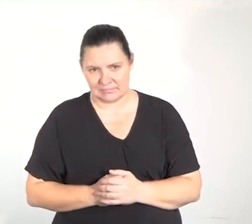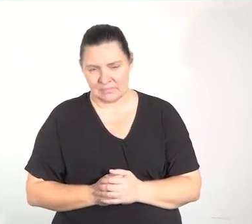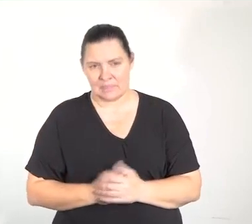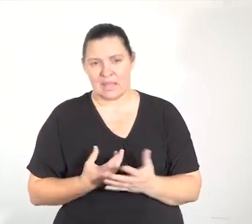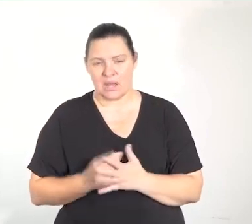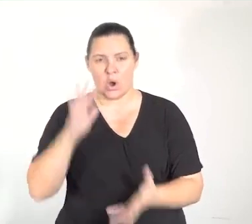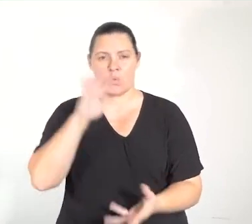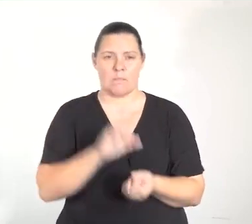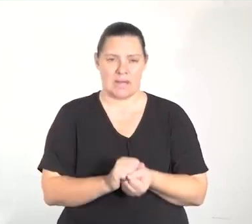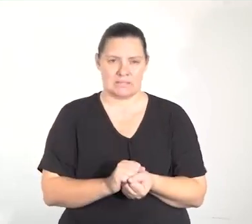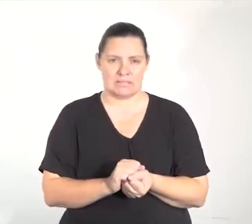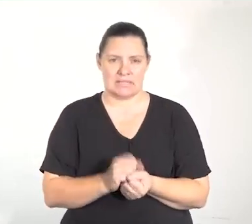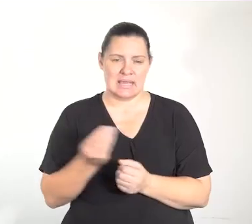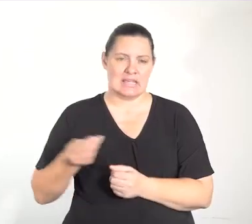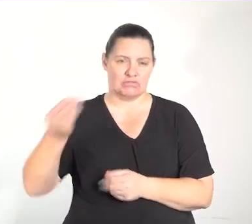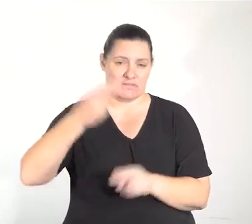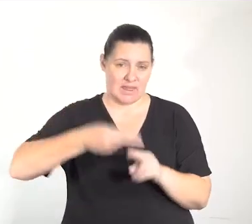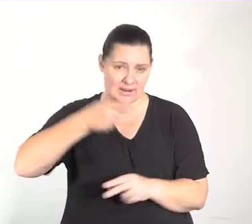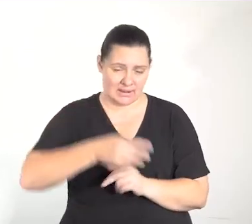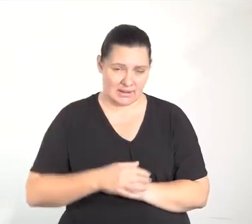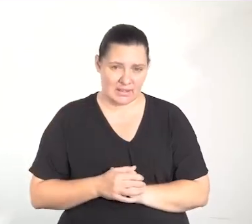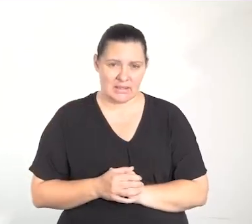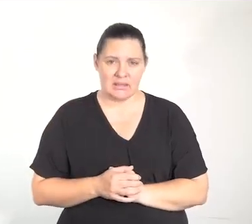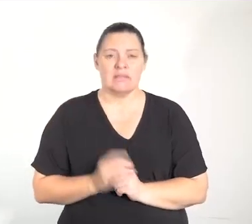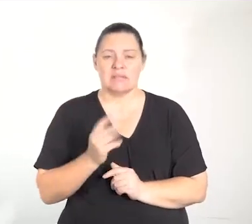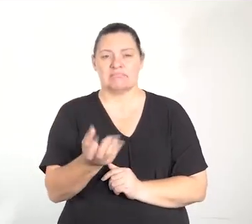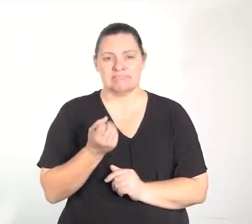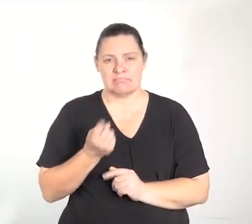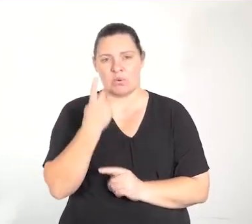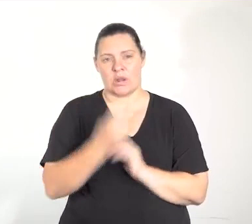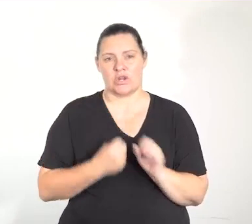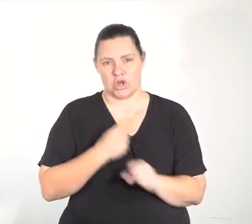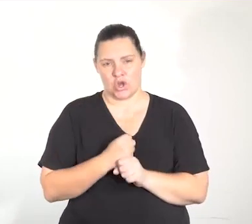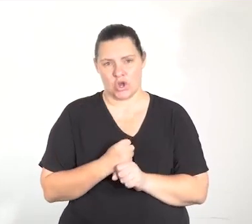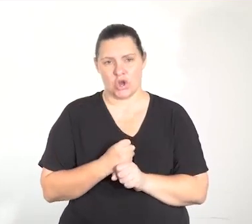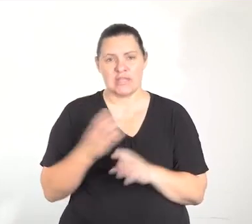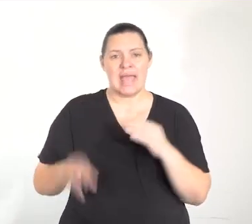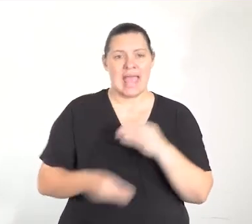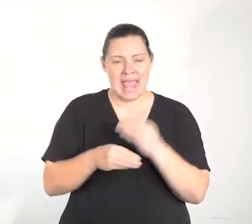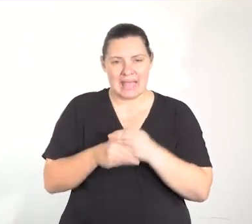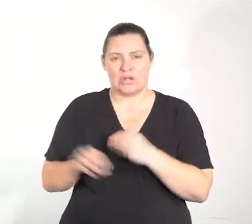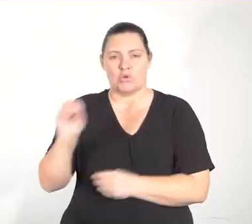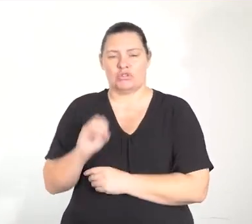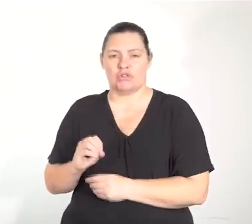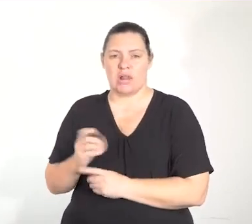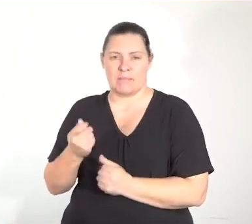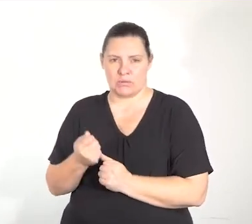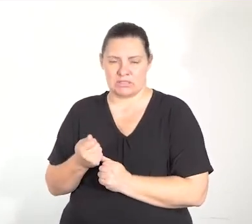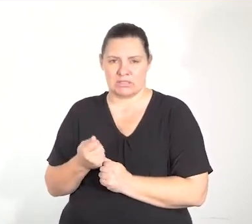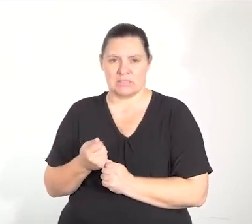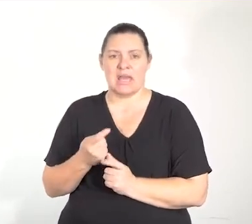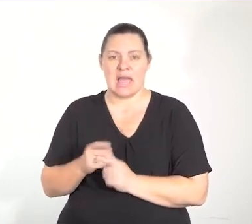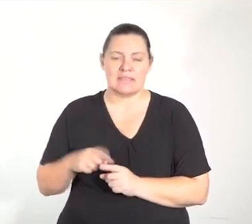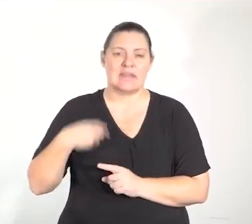Finally, let's look at compound interest. Compound interest is an interest earned in 1 year that is added to the original amount and